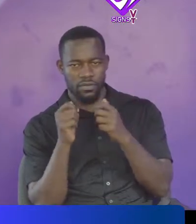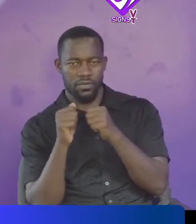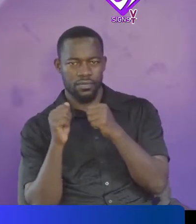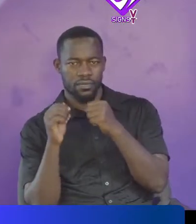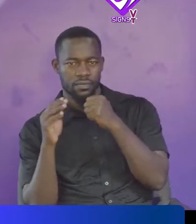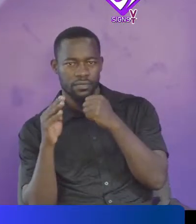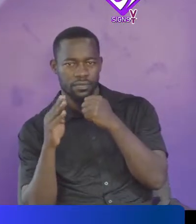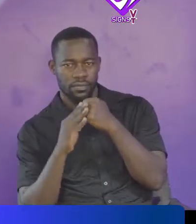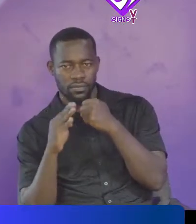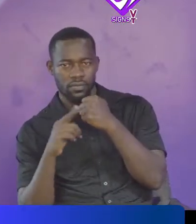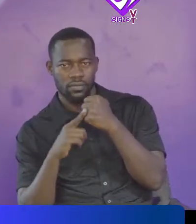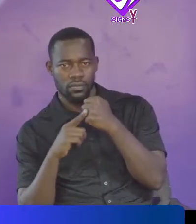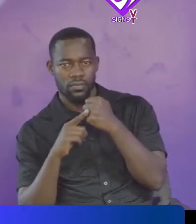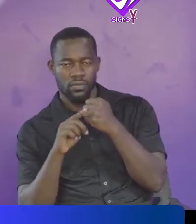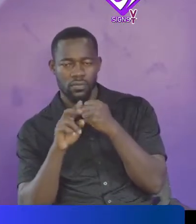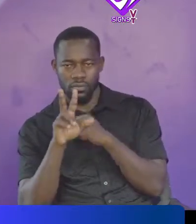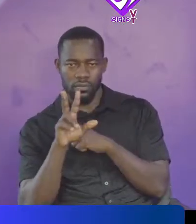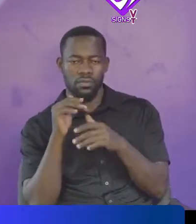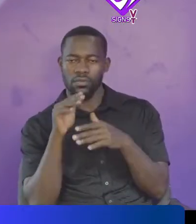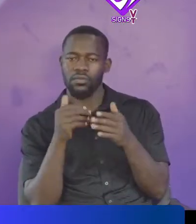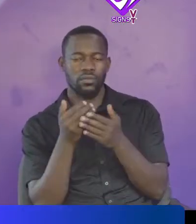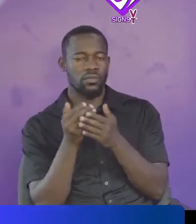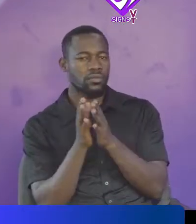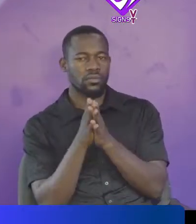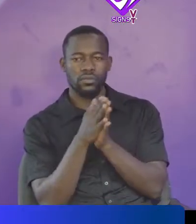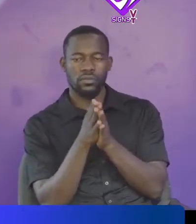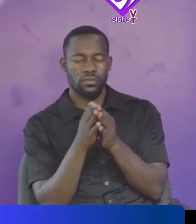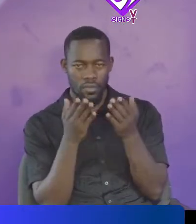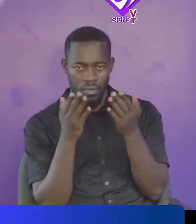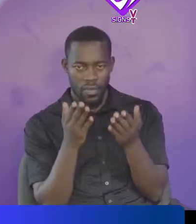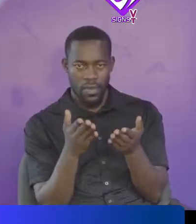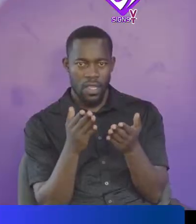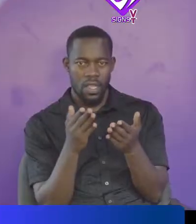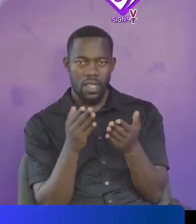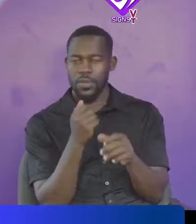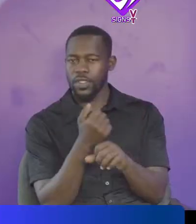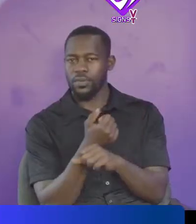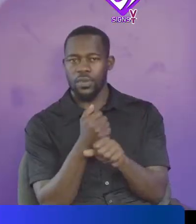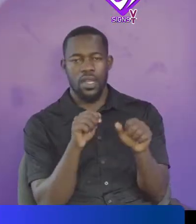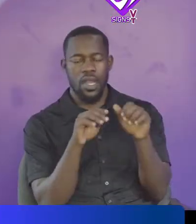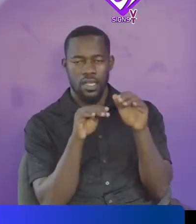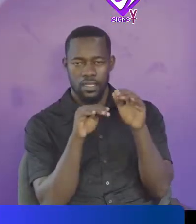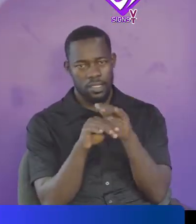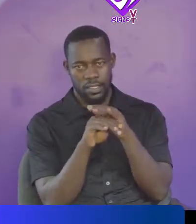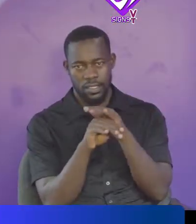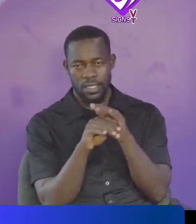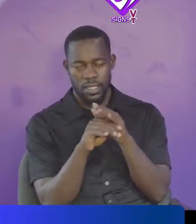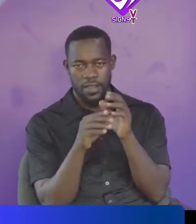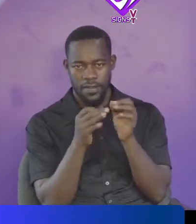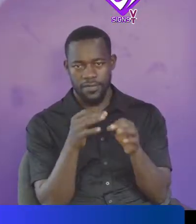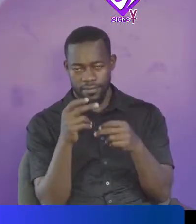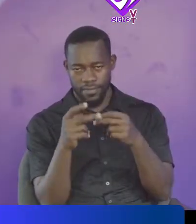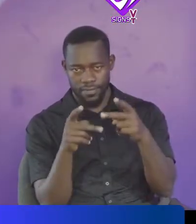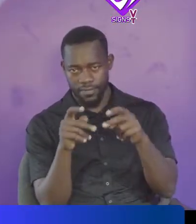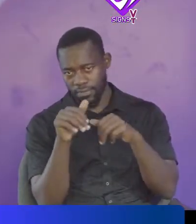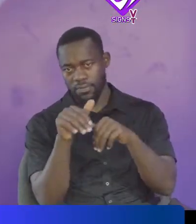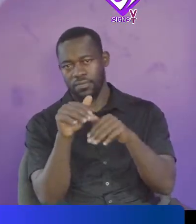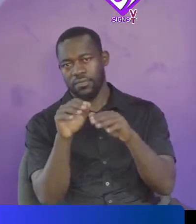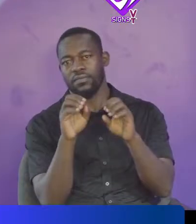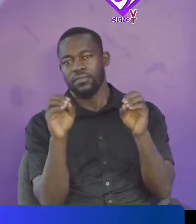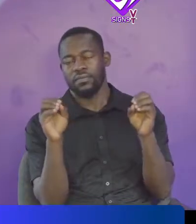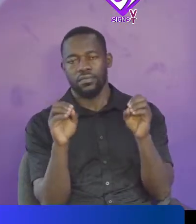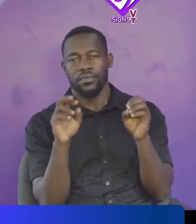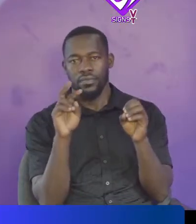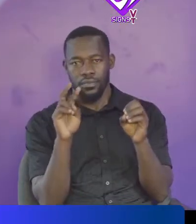archives. But you can't access it unless there's a procedure. So the second procedure is now